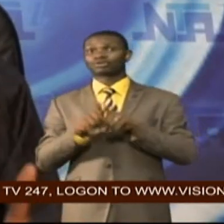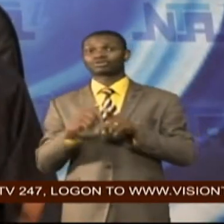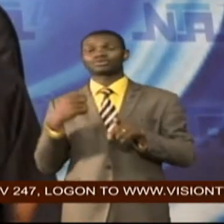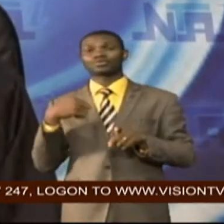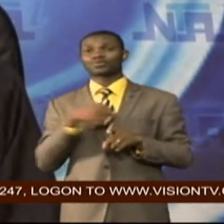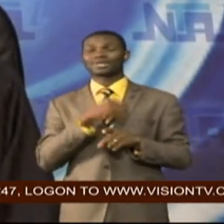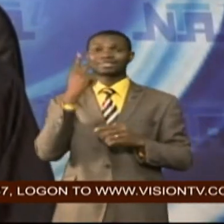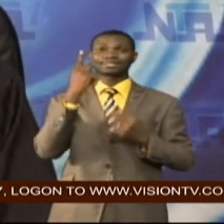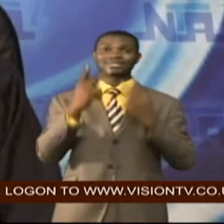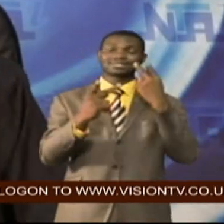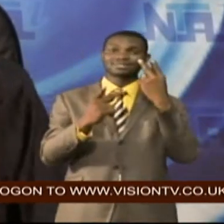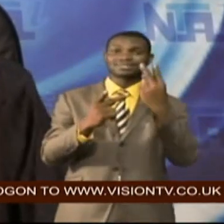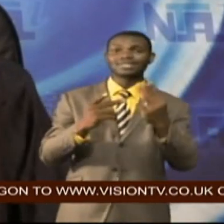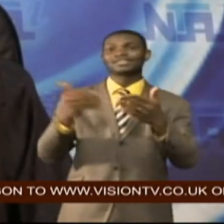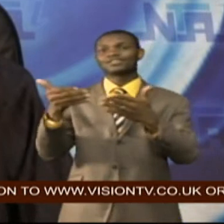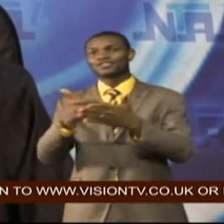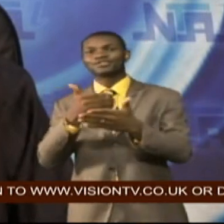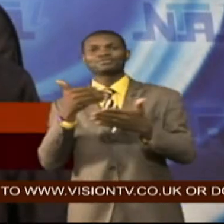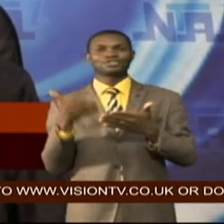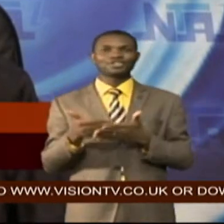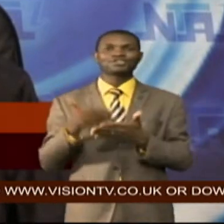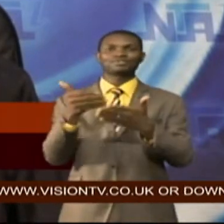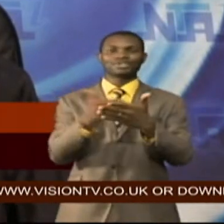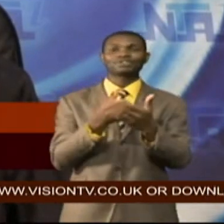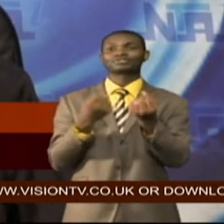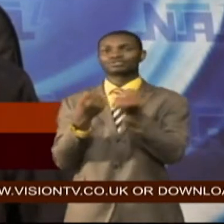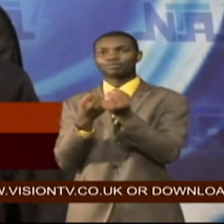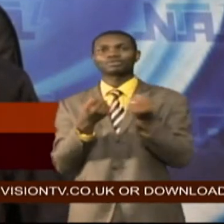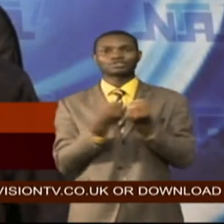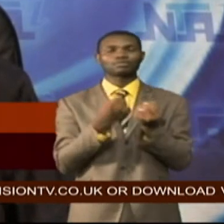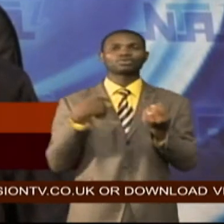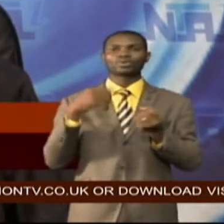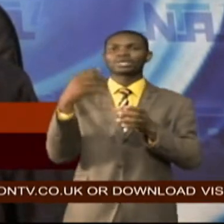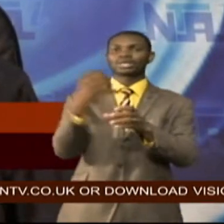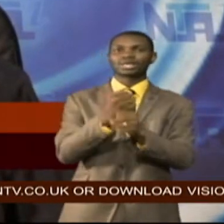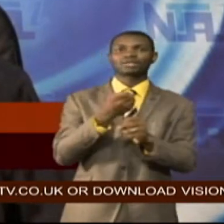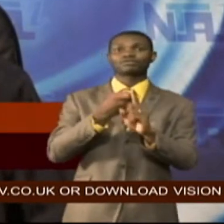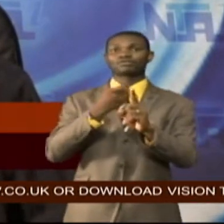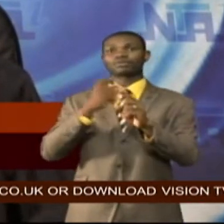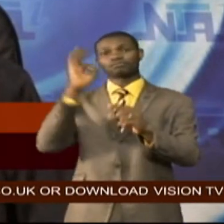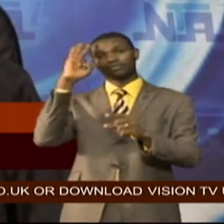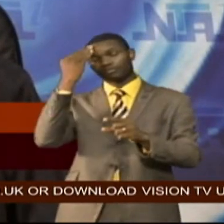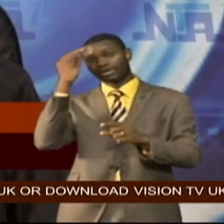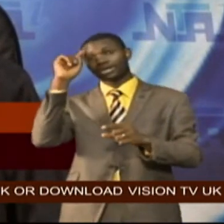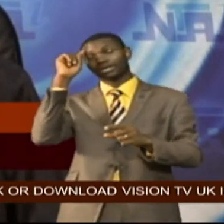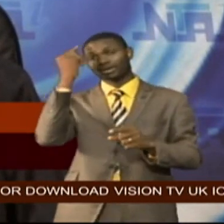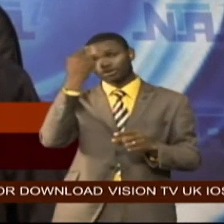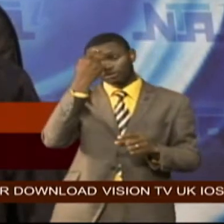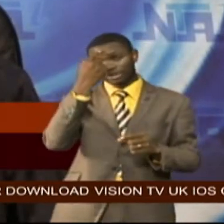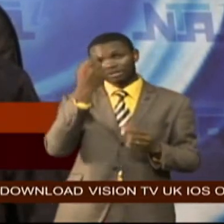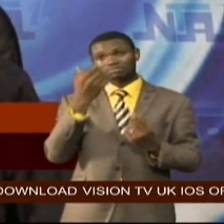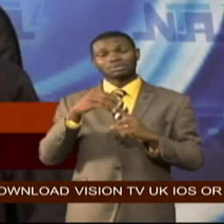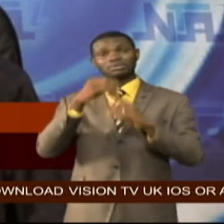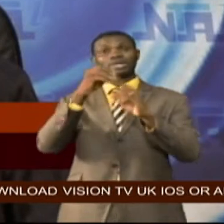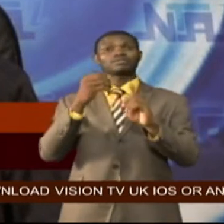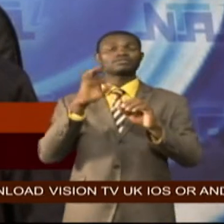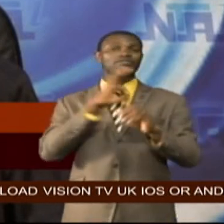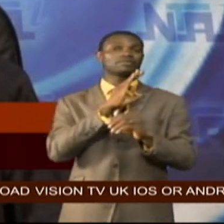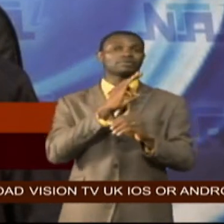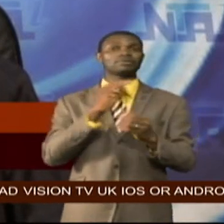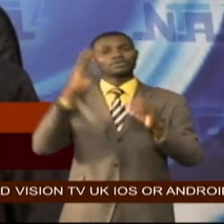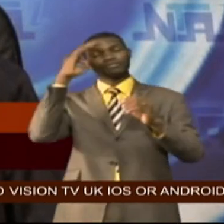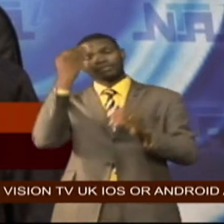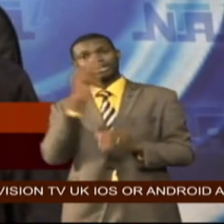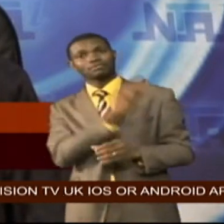the new support we are receiving from the federal government, right from the Federal Minister of Health, Federal Minister of